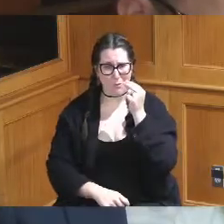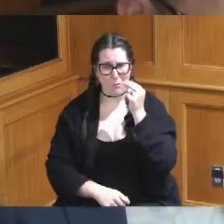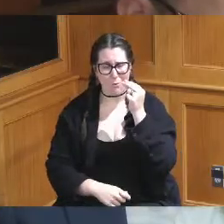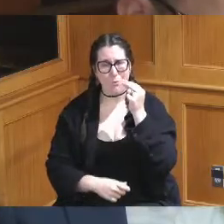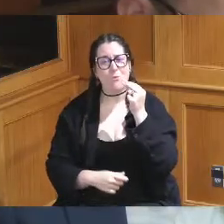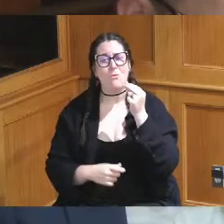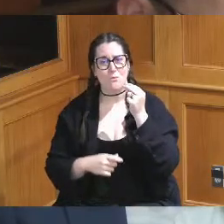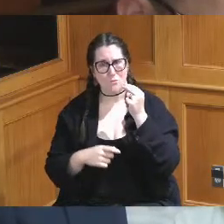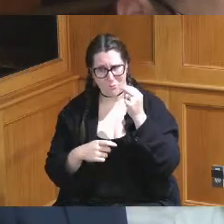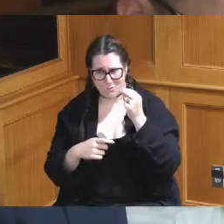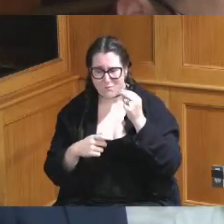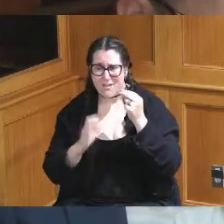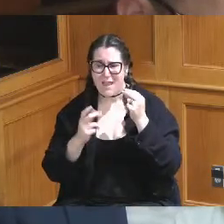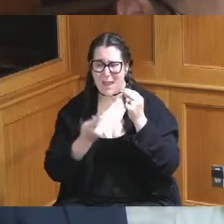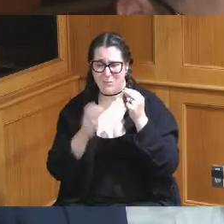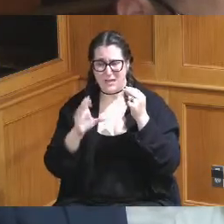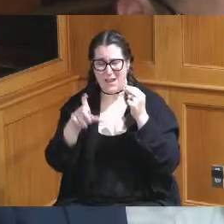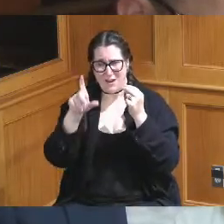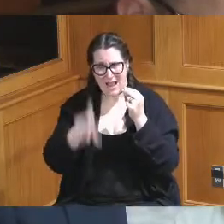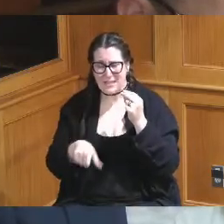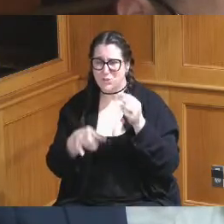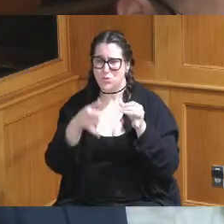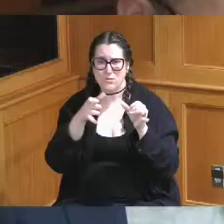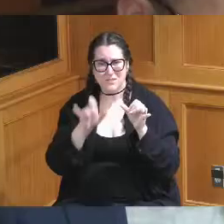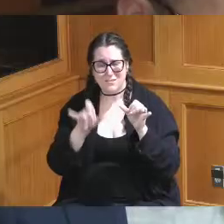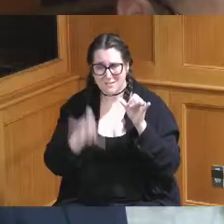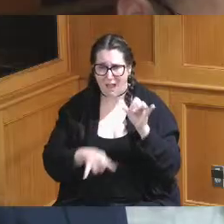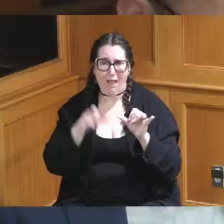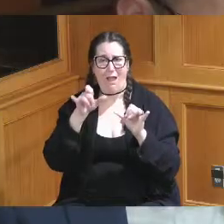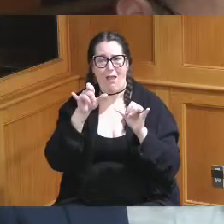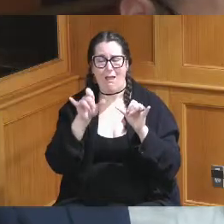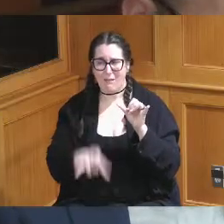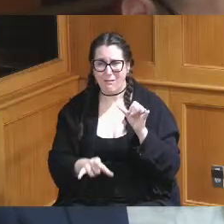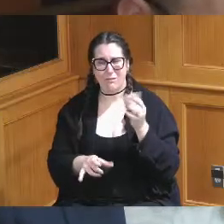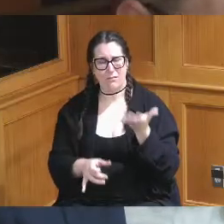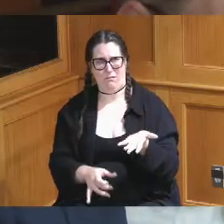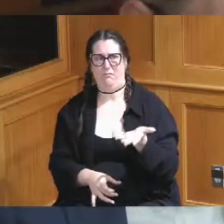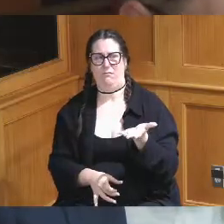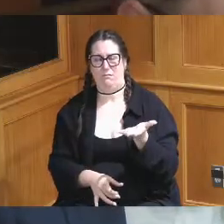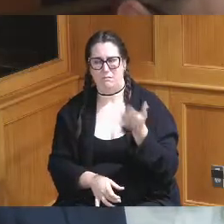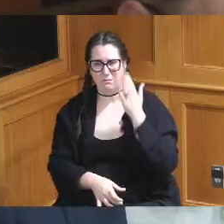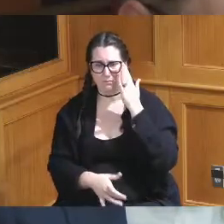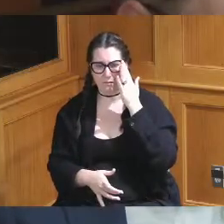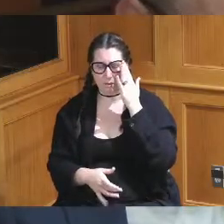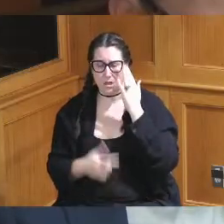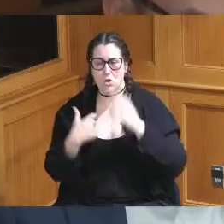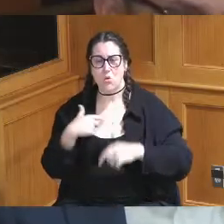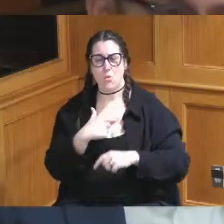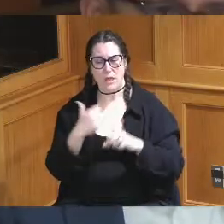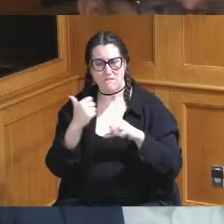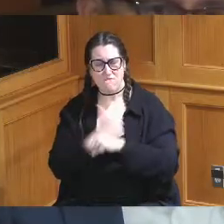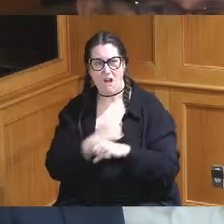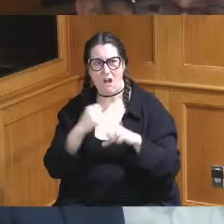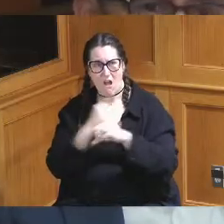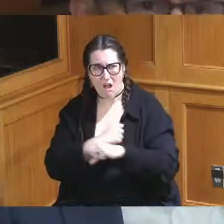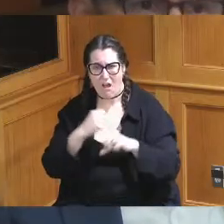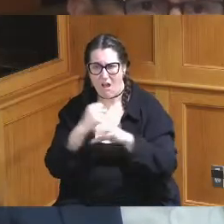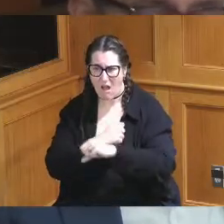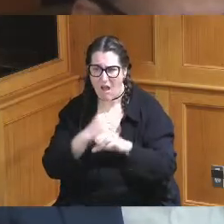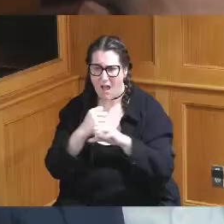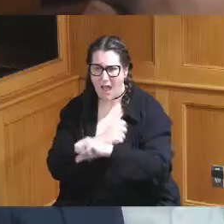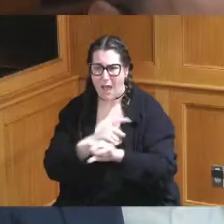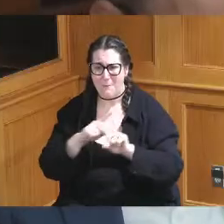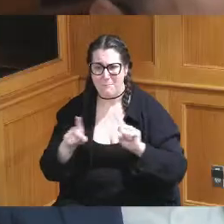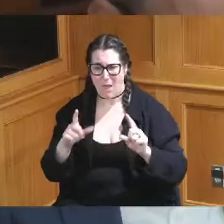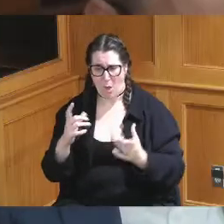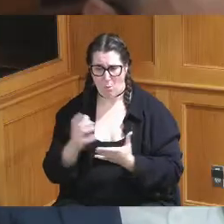to be on the hook. They would not allow that in this lease. So we fought for some things, but we didn't necessarily get